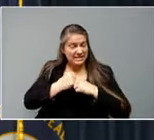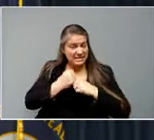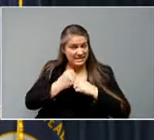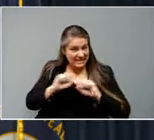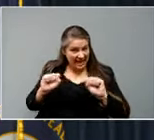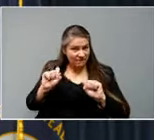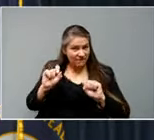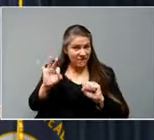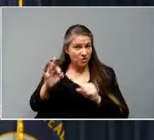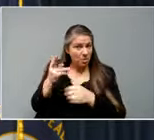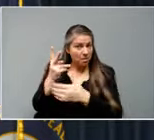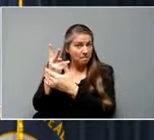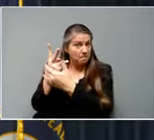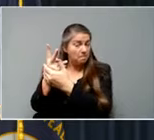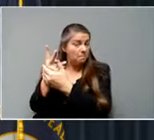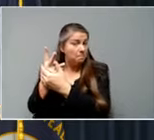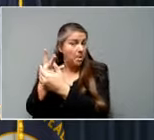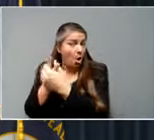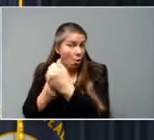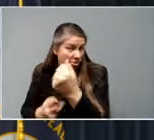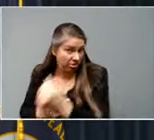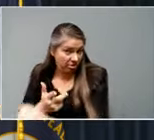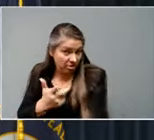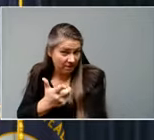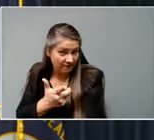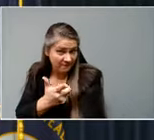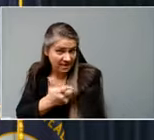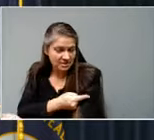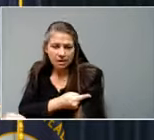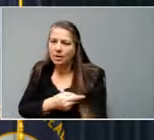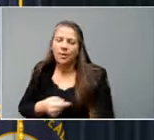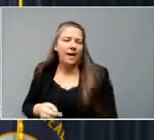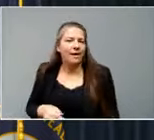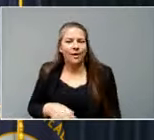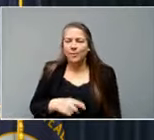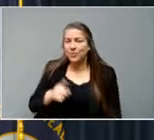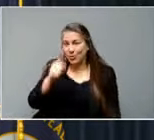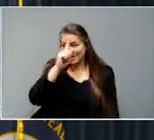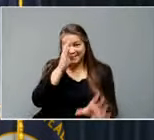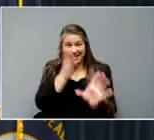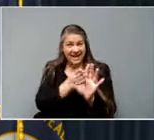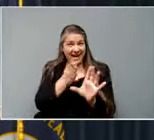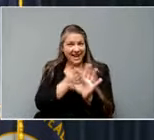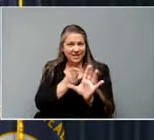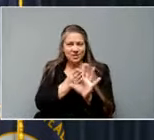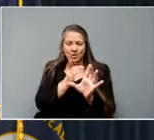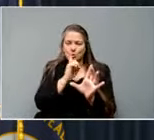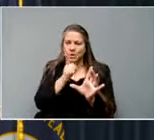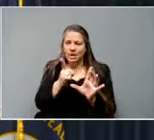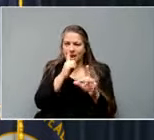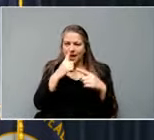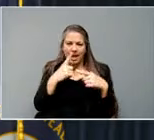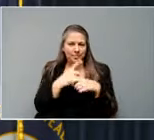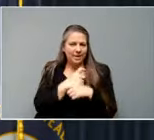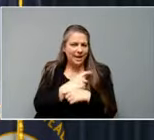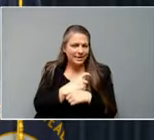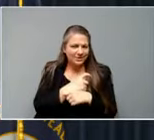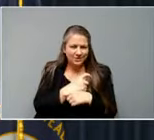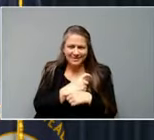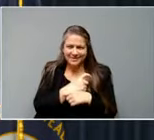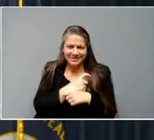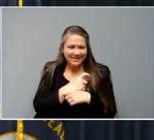So the psychology of all this is so complex, all of it, and it's even changed over